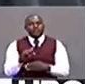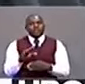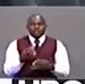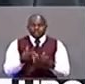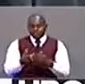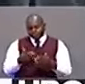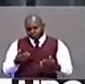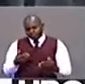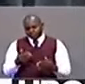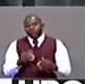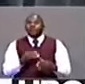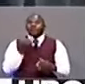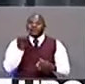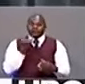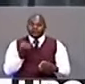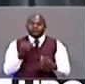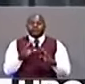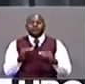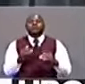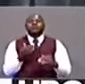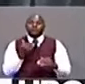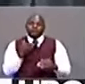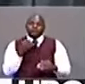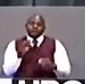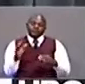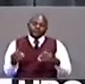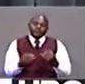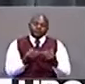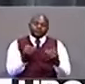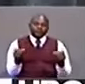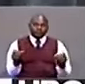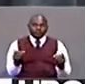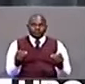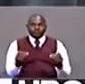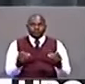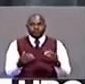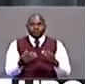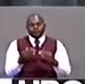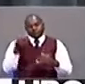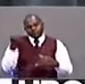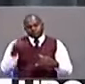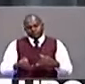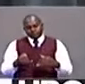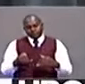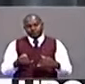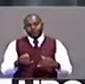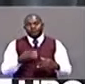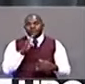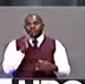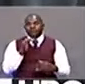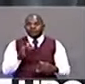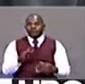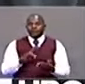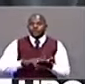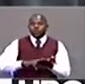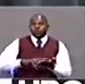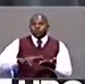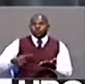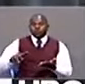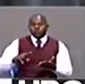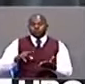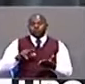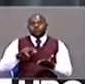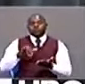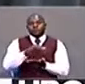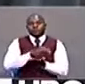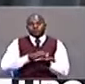ones were much more serious. So we need also to be informed that will be done. Finally, Right Honourable Speaker, last week I was in Hoima International